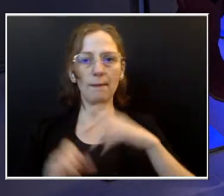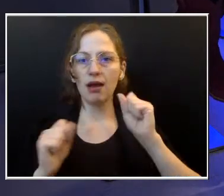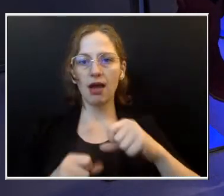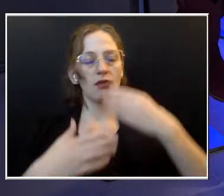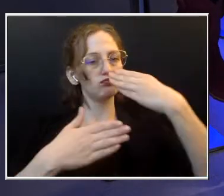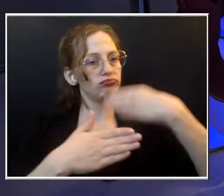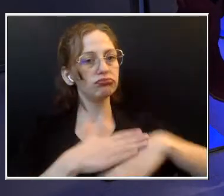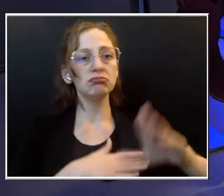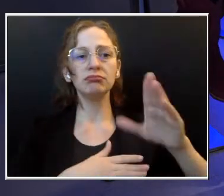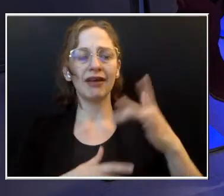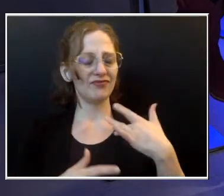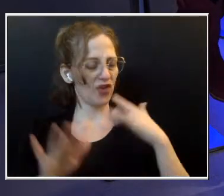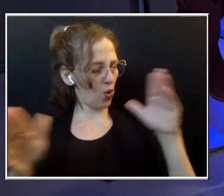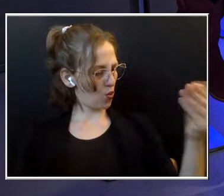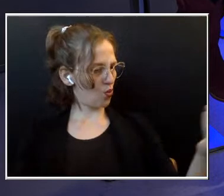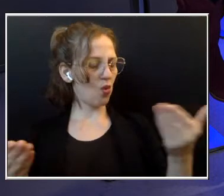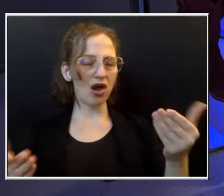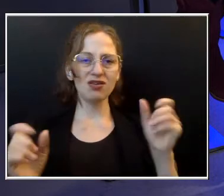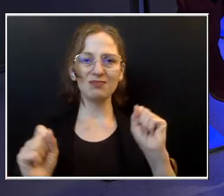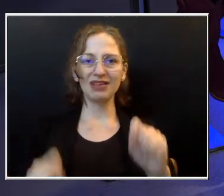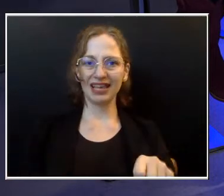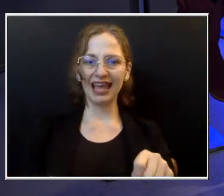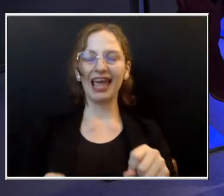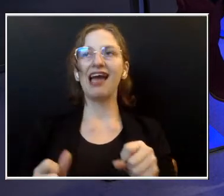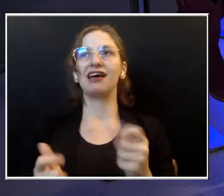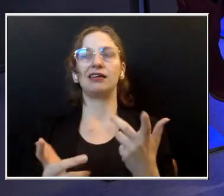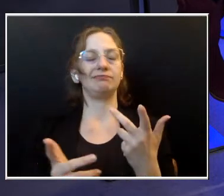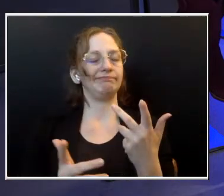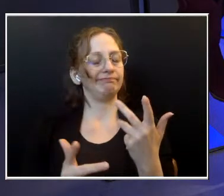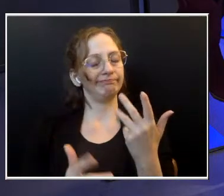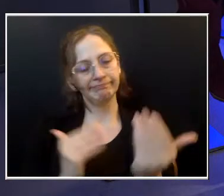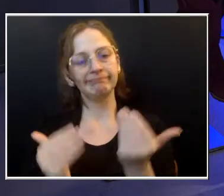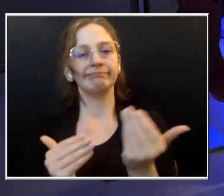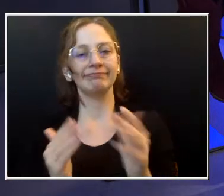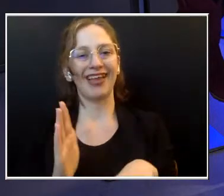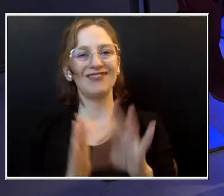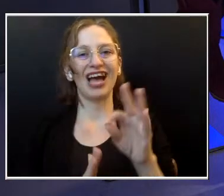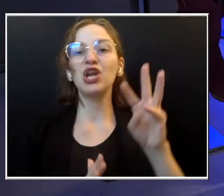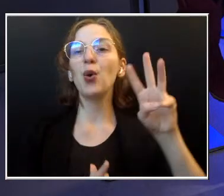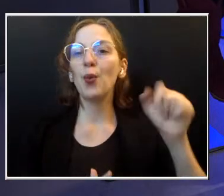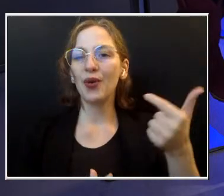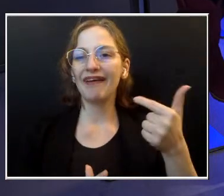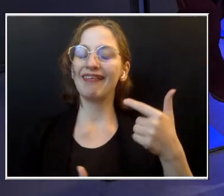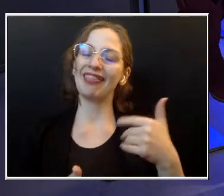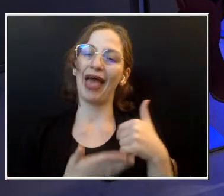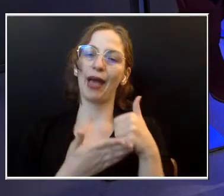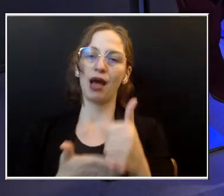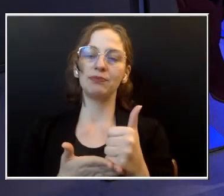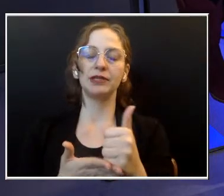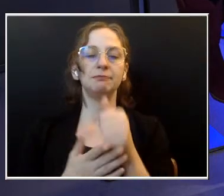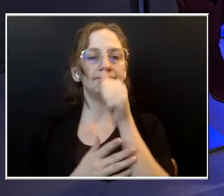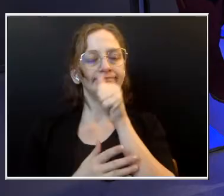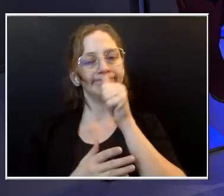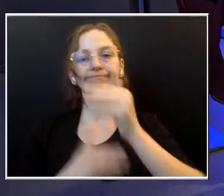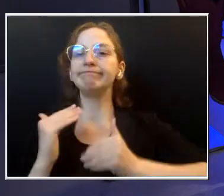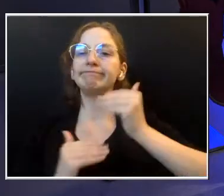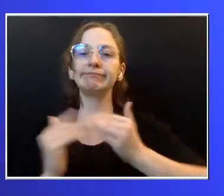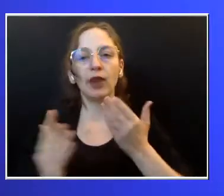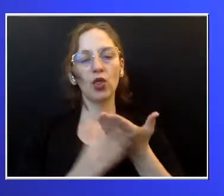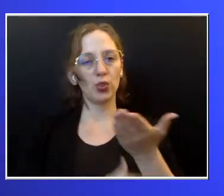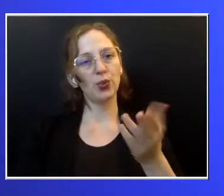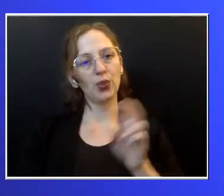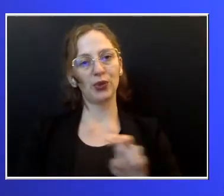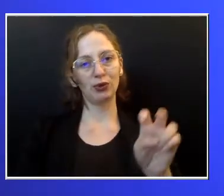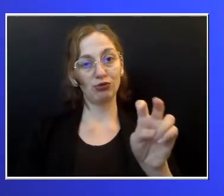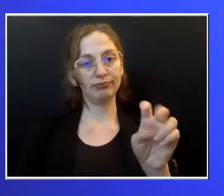them visually get through this journey, right? Yeah, they've got so many different products there that can help people just